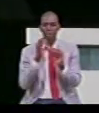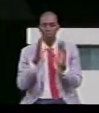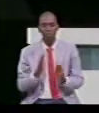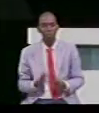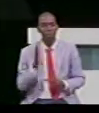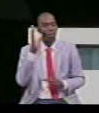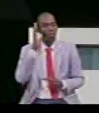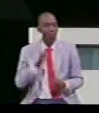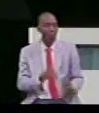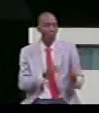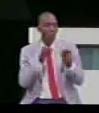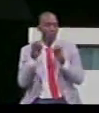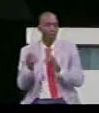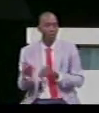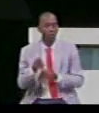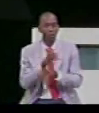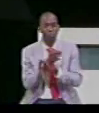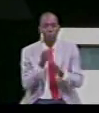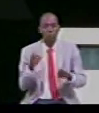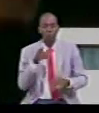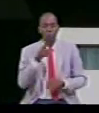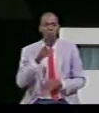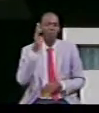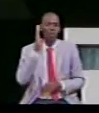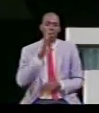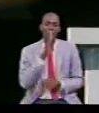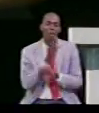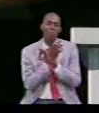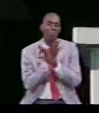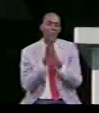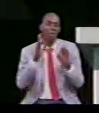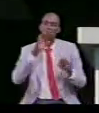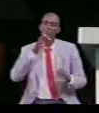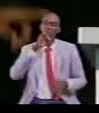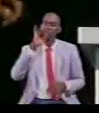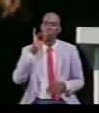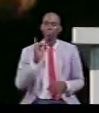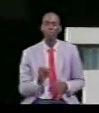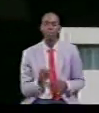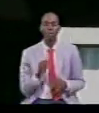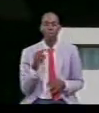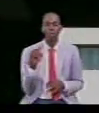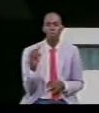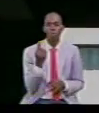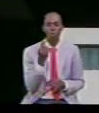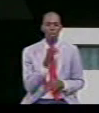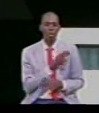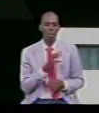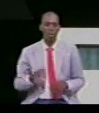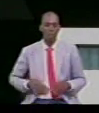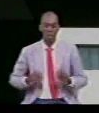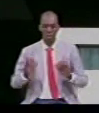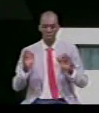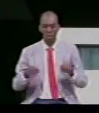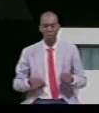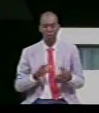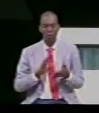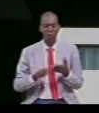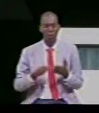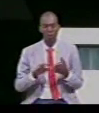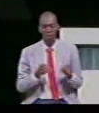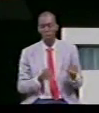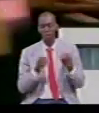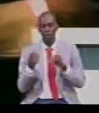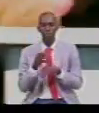free, ye shall be free indeed. It's only Christ that can forgive and set free at the